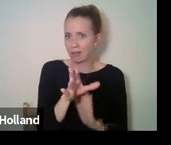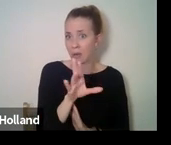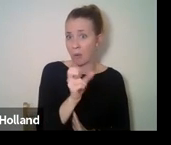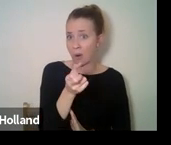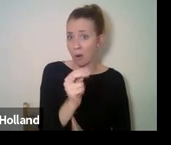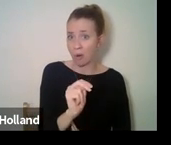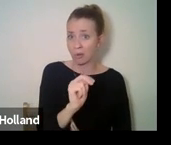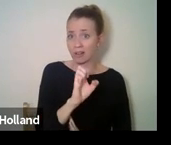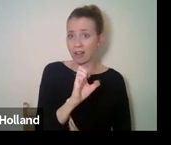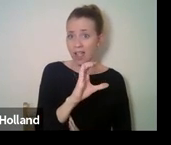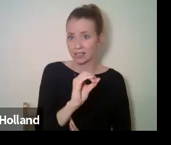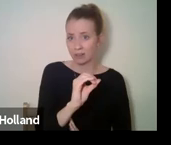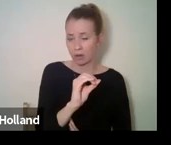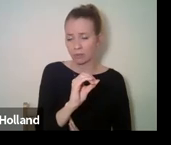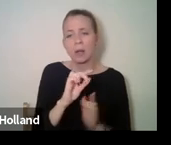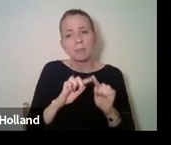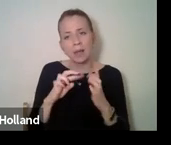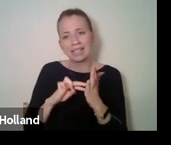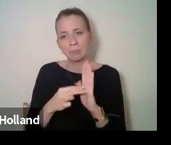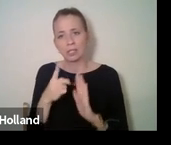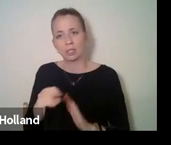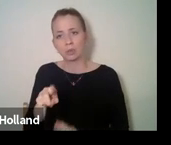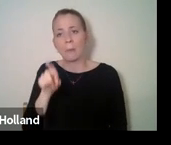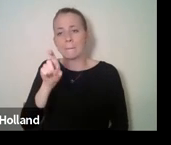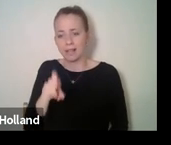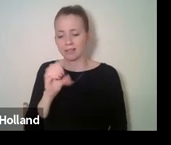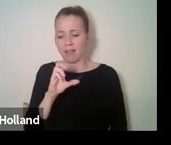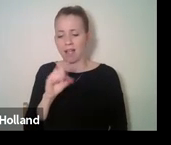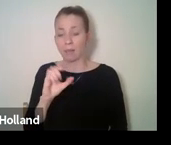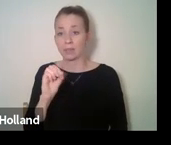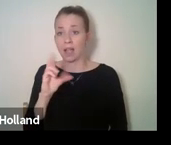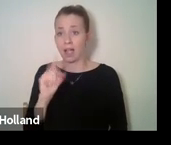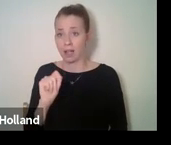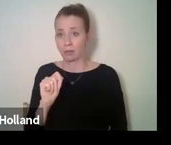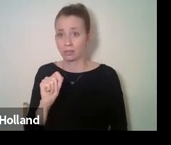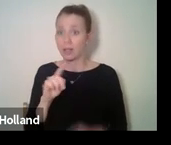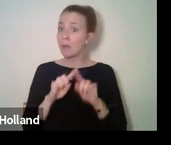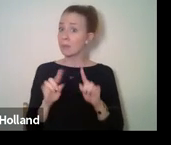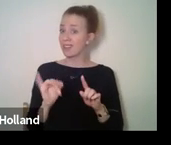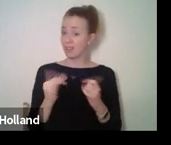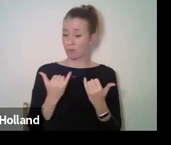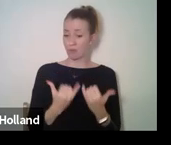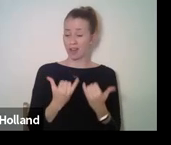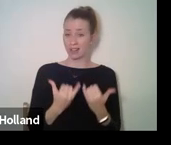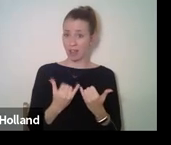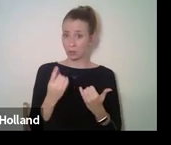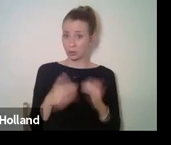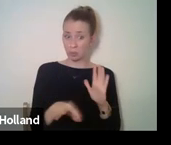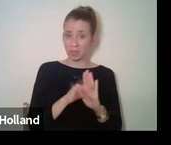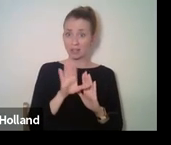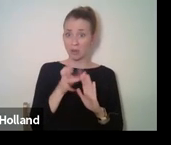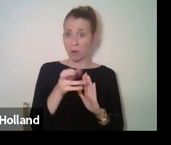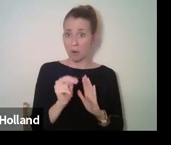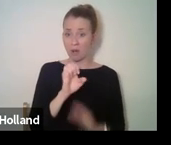you would have to opt out of the CCA program, or if you'd already had that ESCO, you simply would remain out of